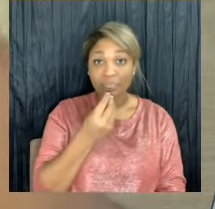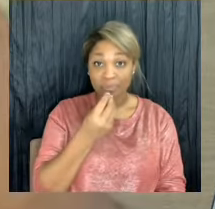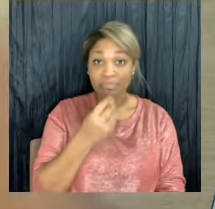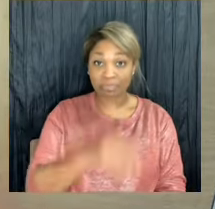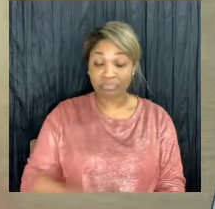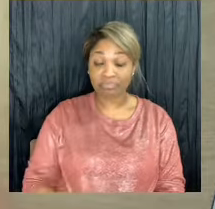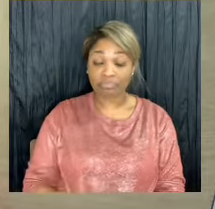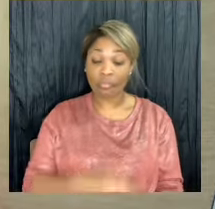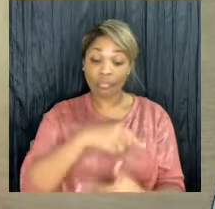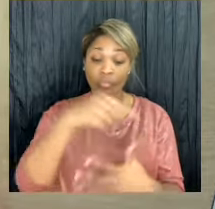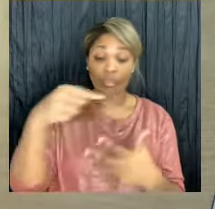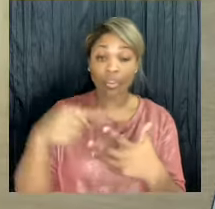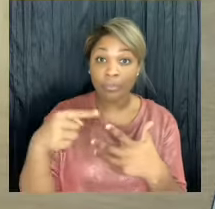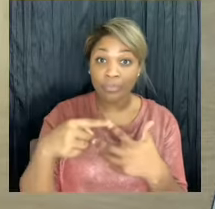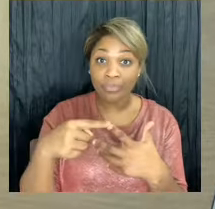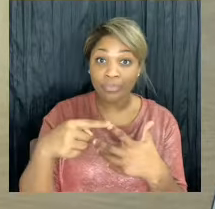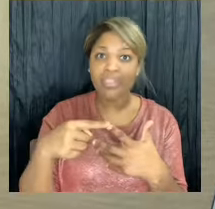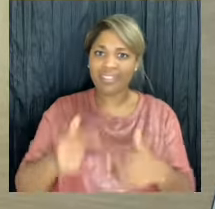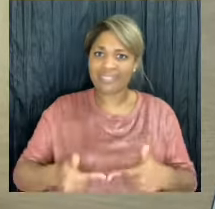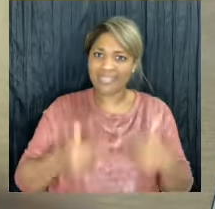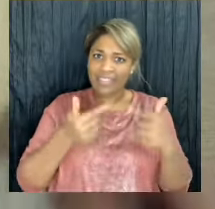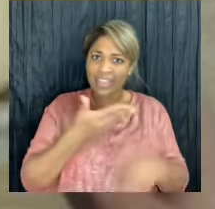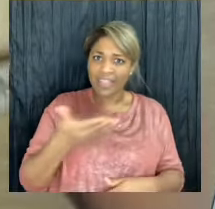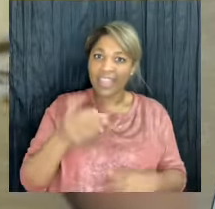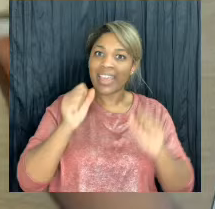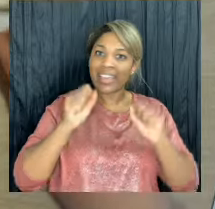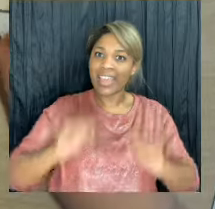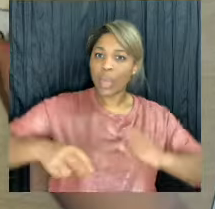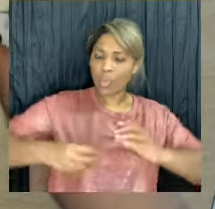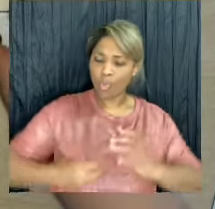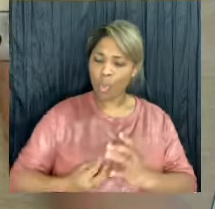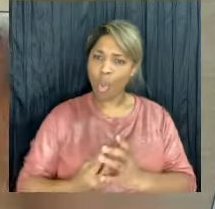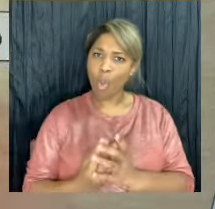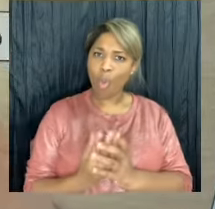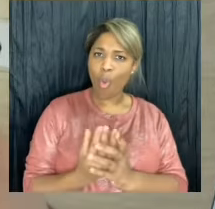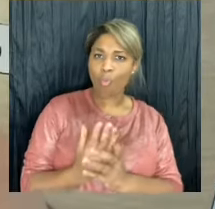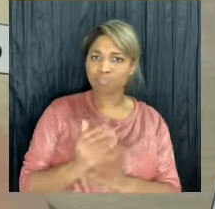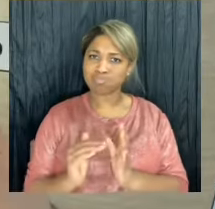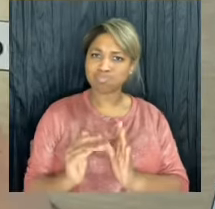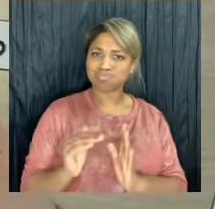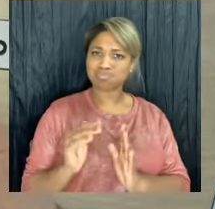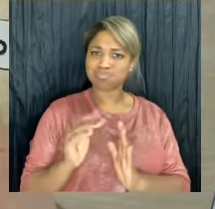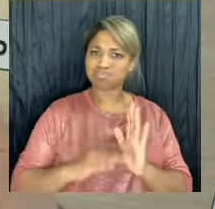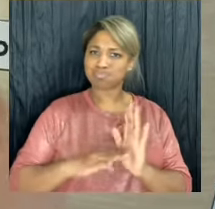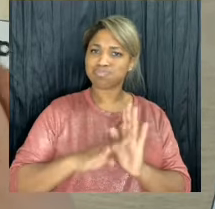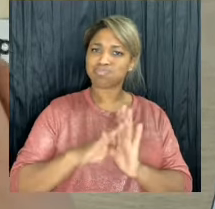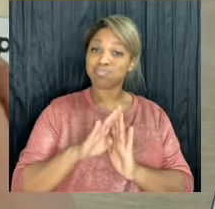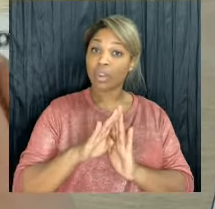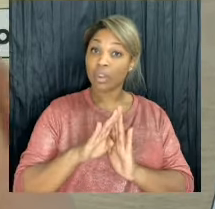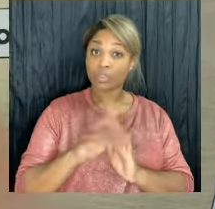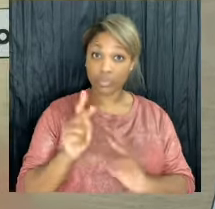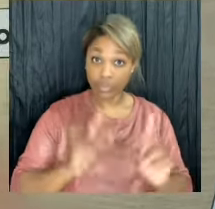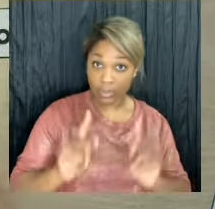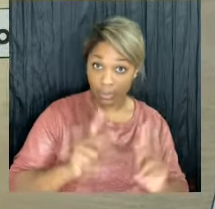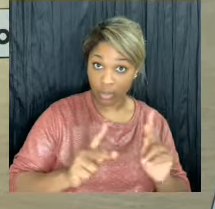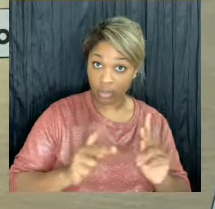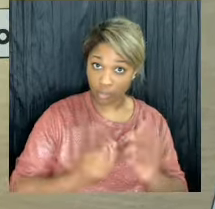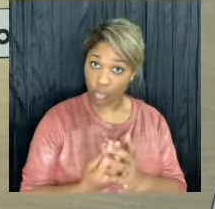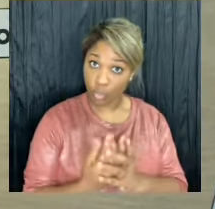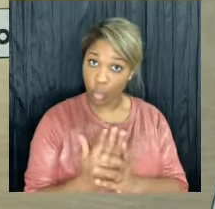thing can grow and develop. Do people grow and develop?